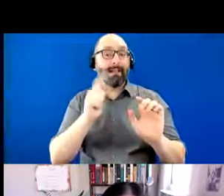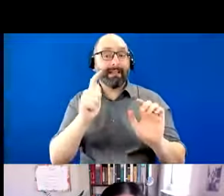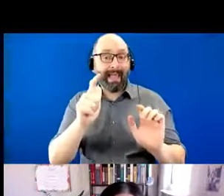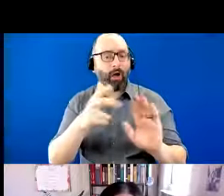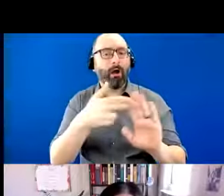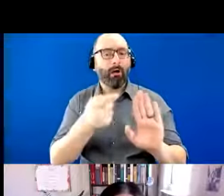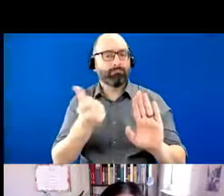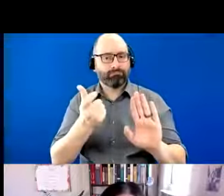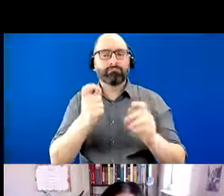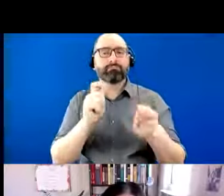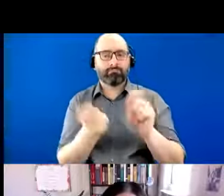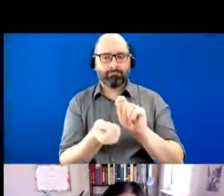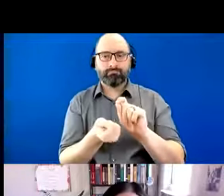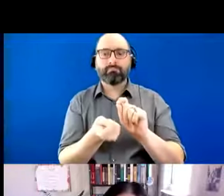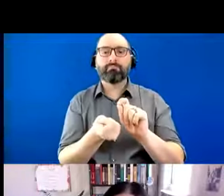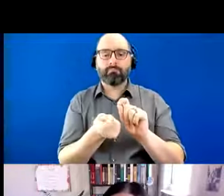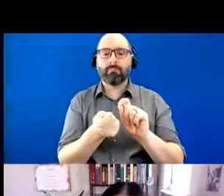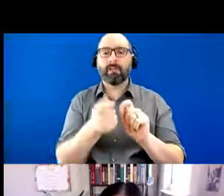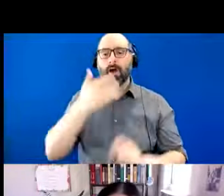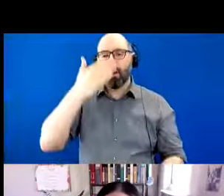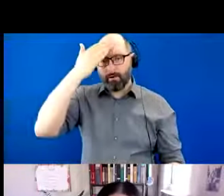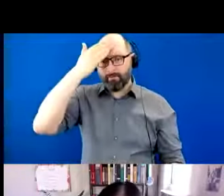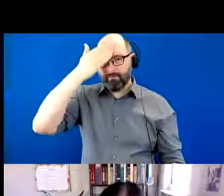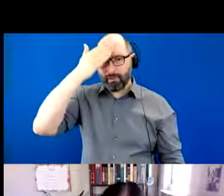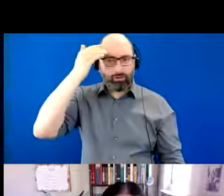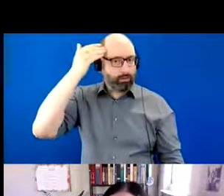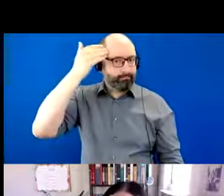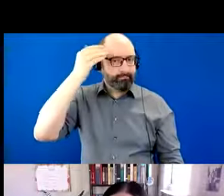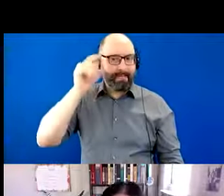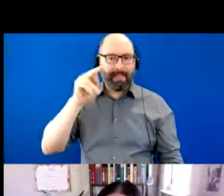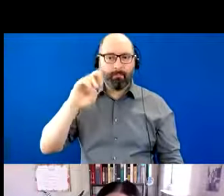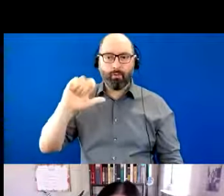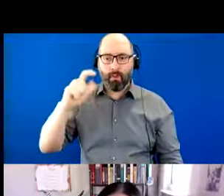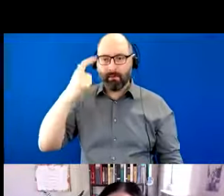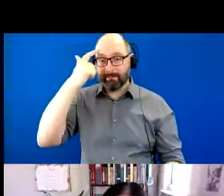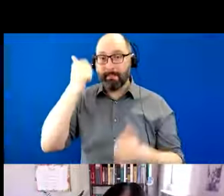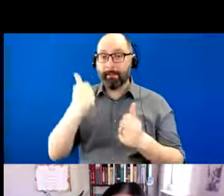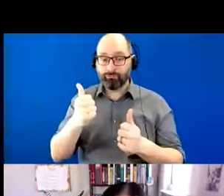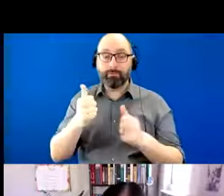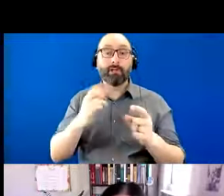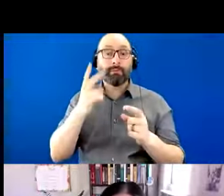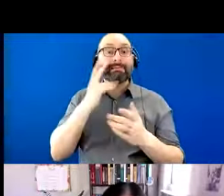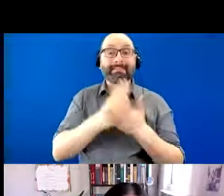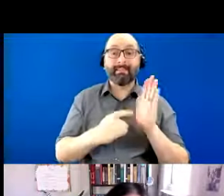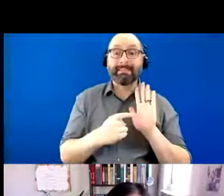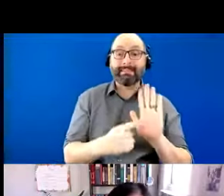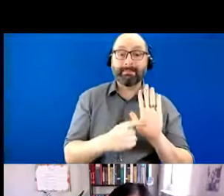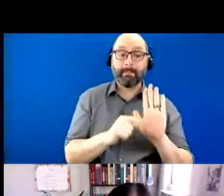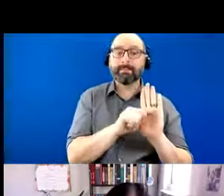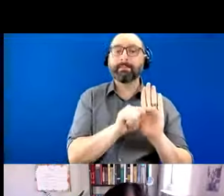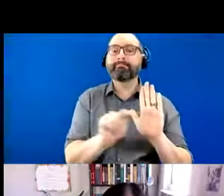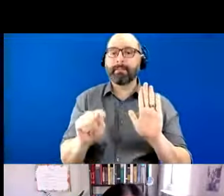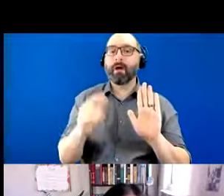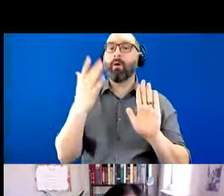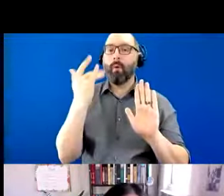to having been diagnosed with frontotemporal dementia. And you'll see, based on some of the symptoms that we'll talk about, why